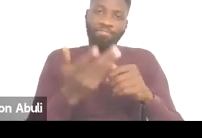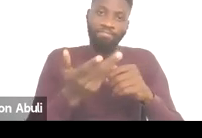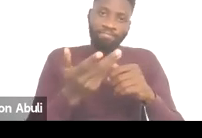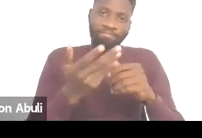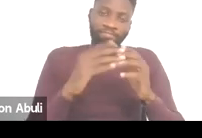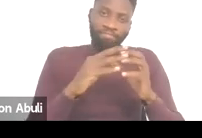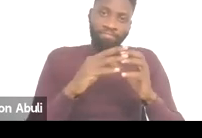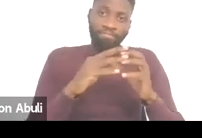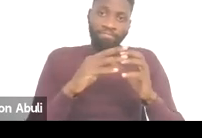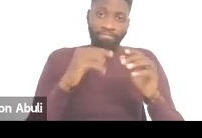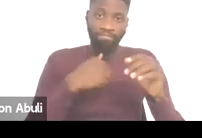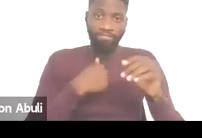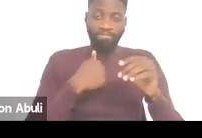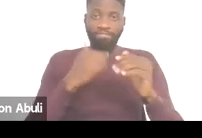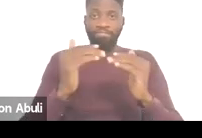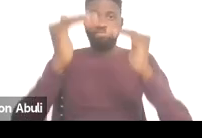Allow me to go to the next slide.